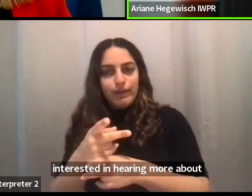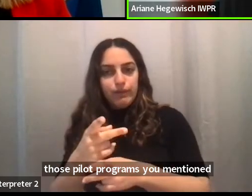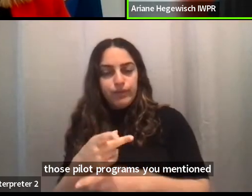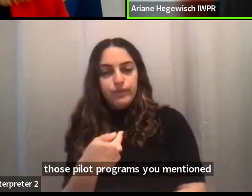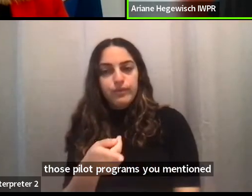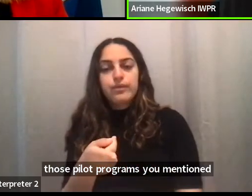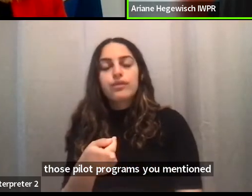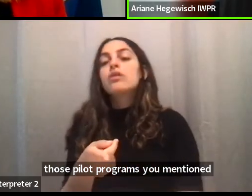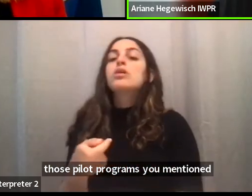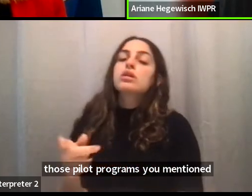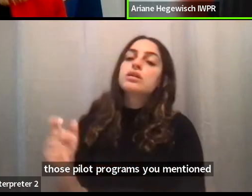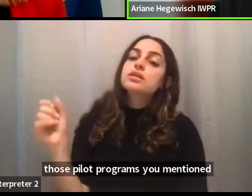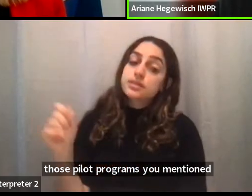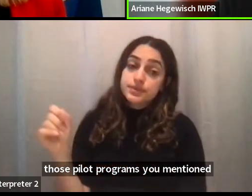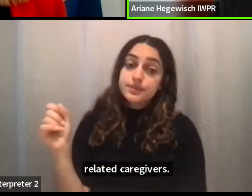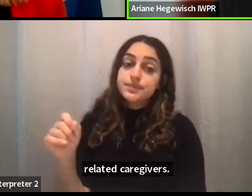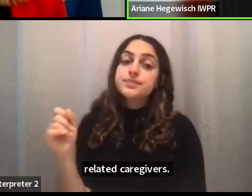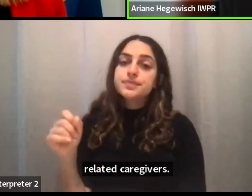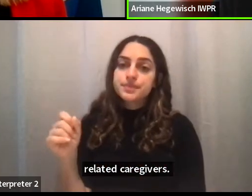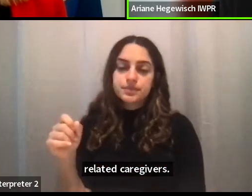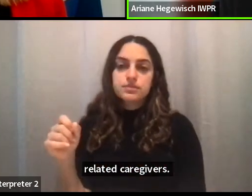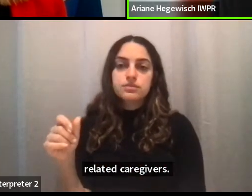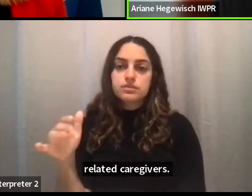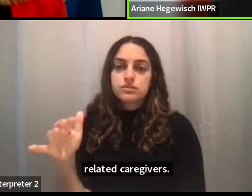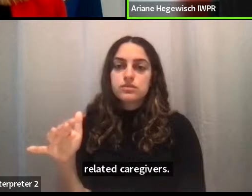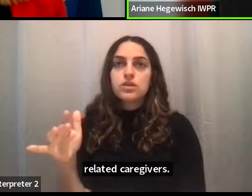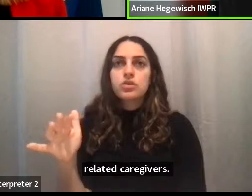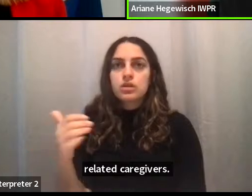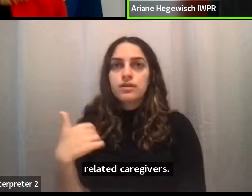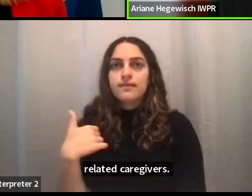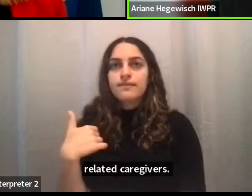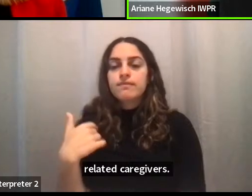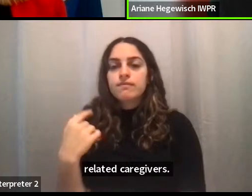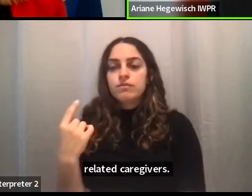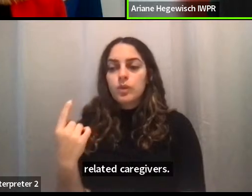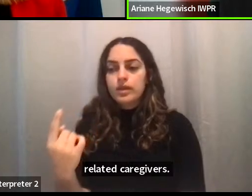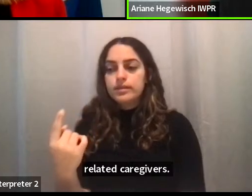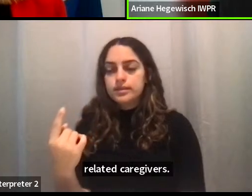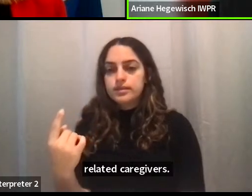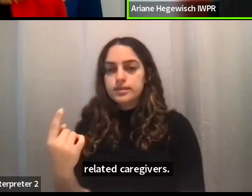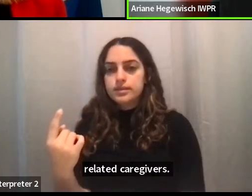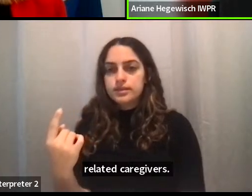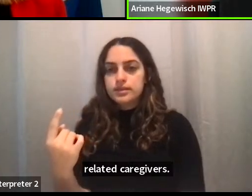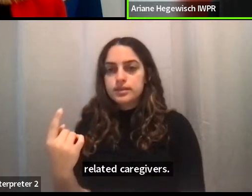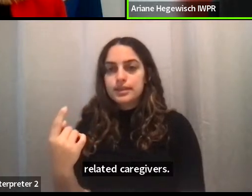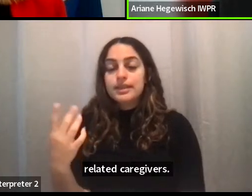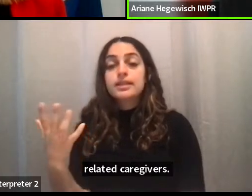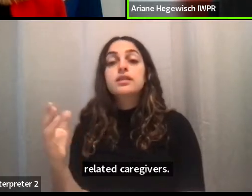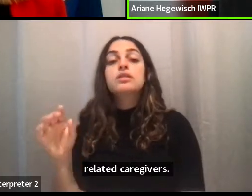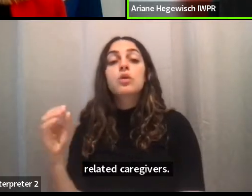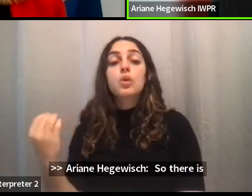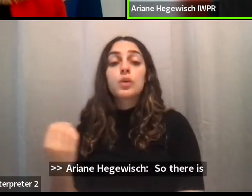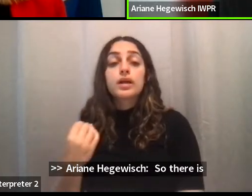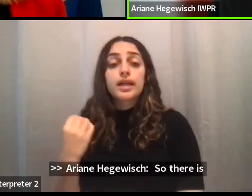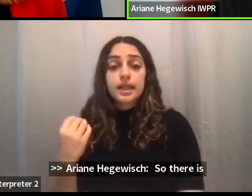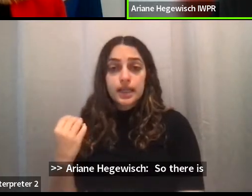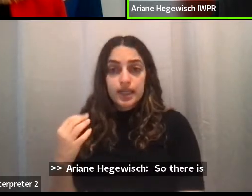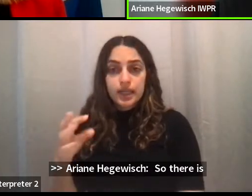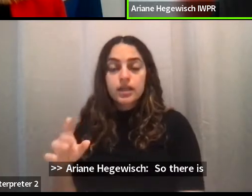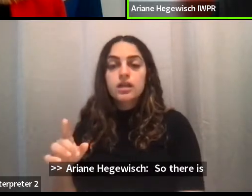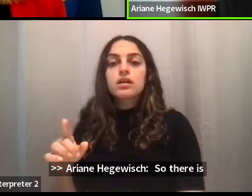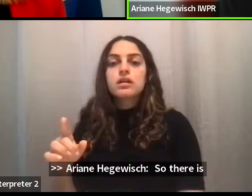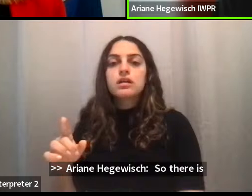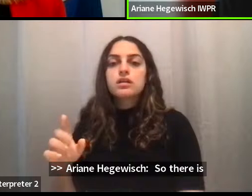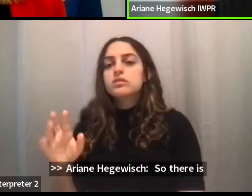yeah so um the there's one in um in oregon um since